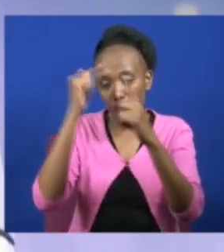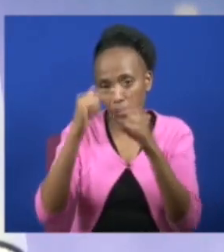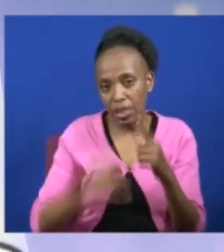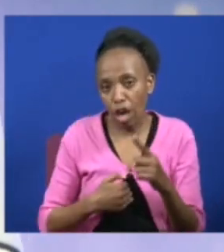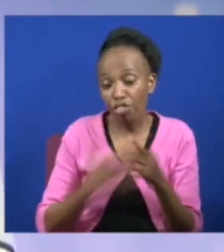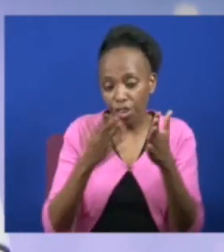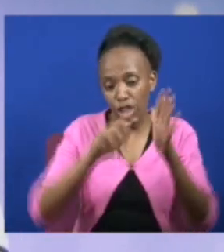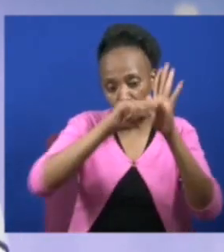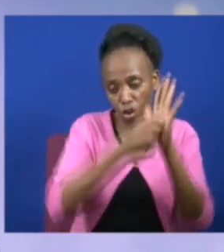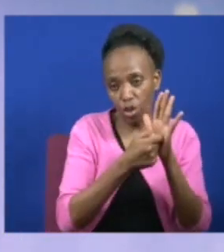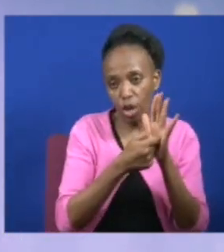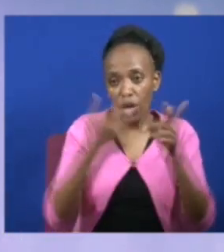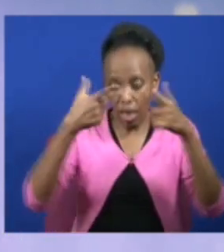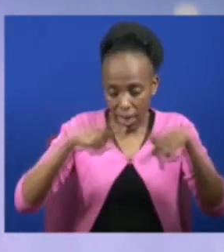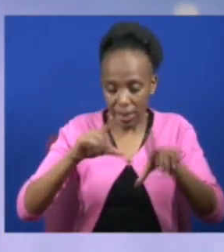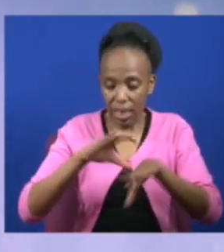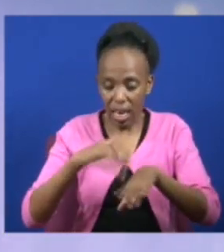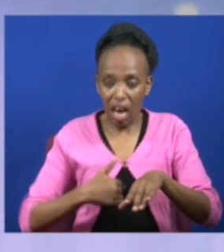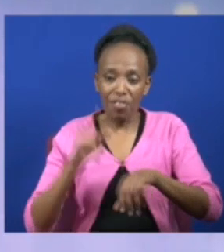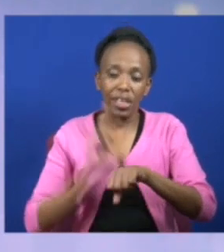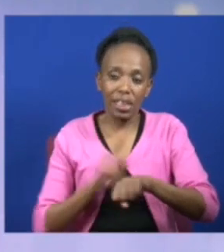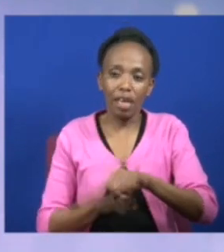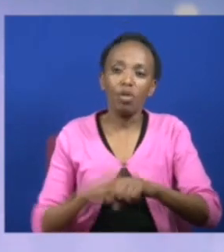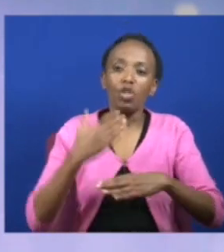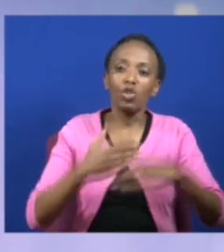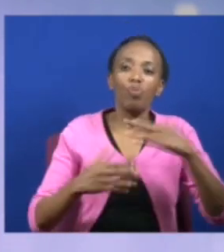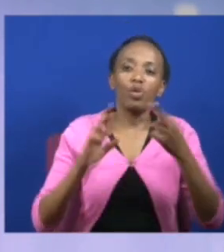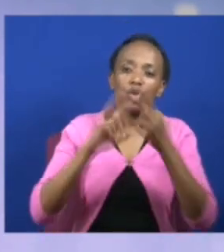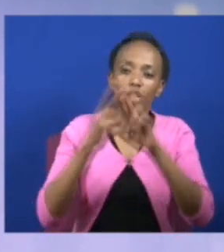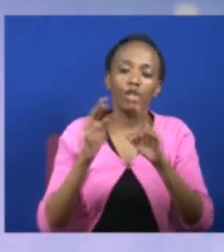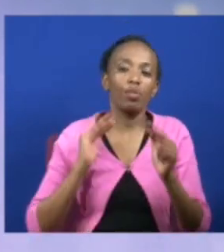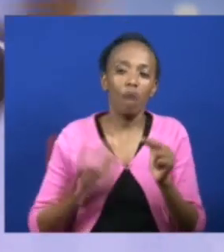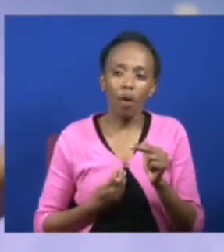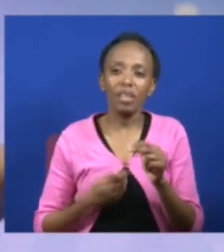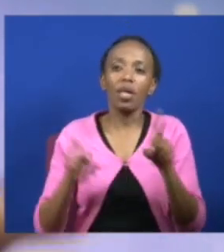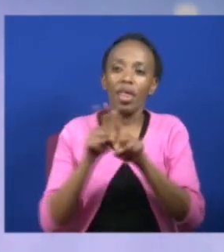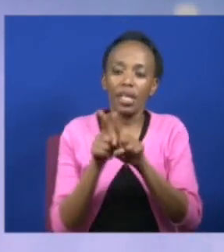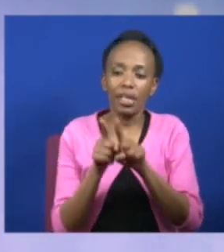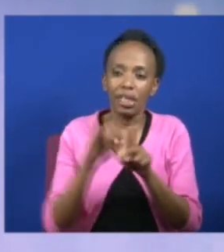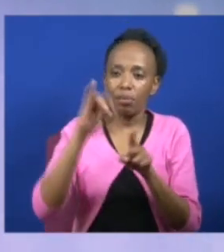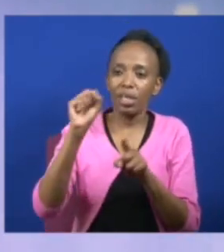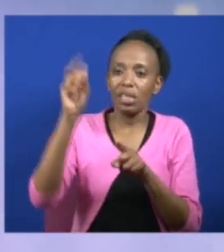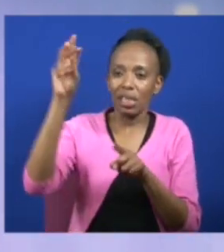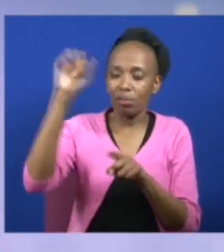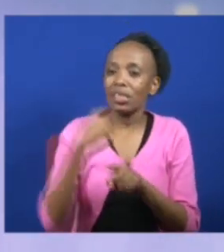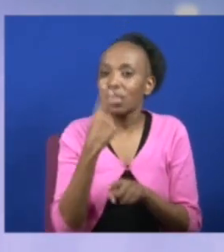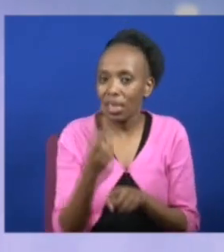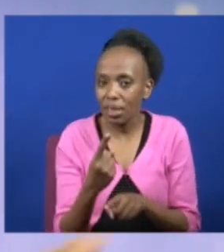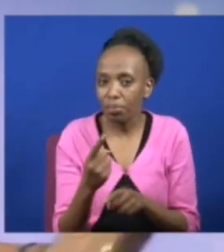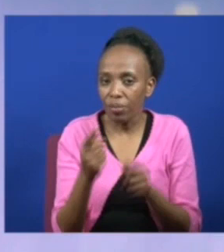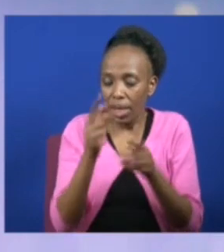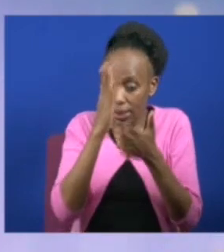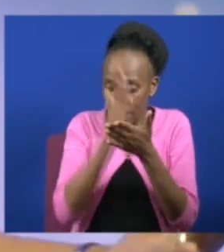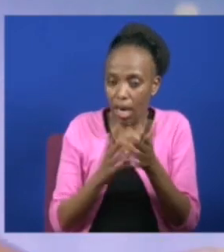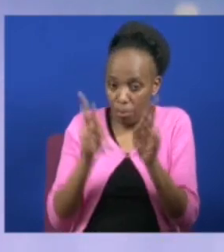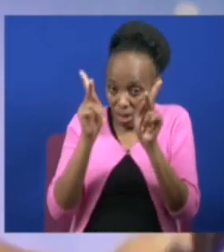purpose for this lockdown. Let's take the time to build our relationships. The same James Westbury goes on to say,